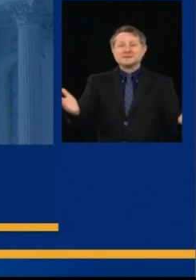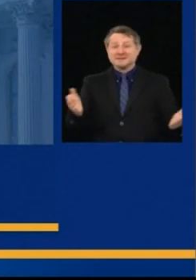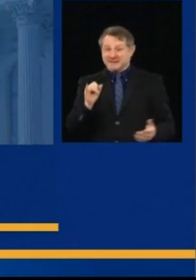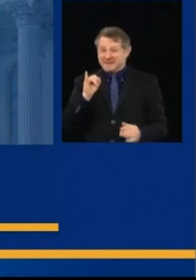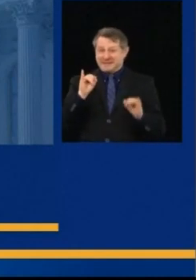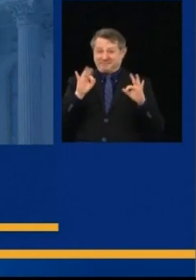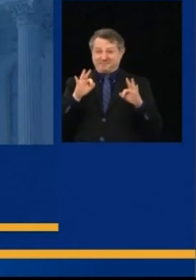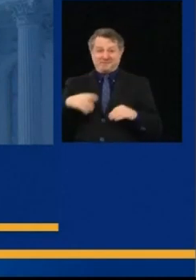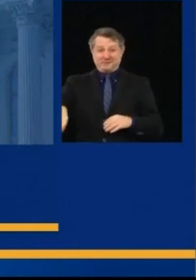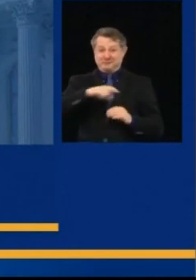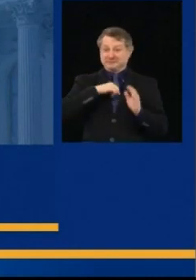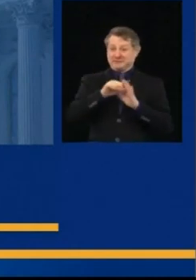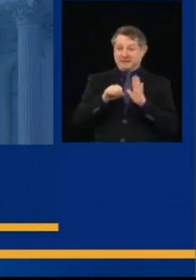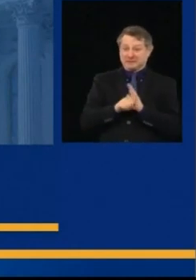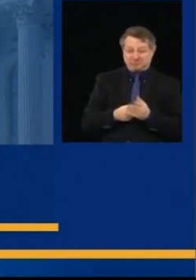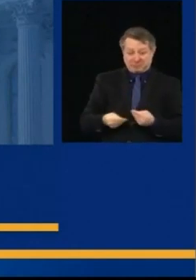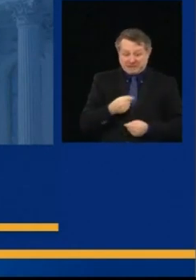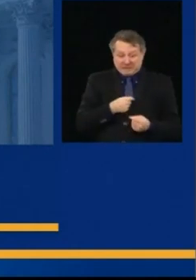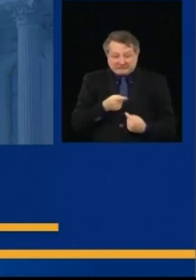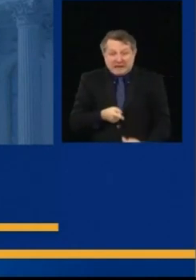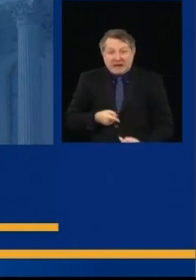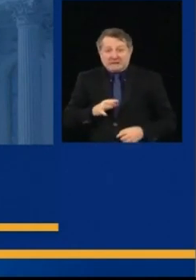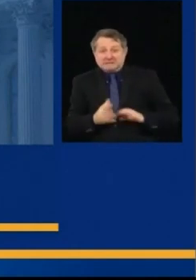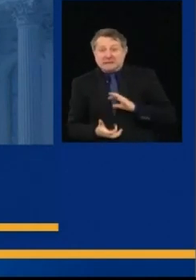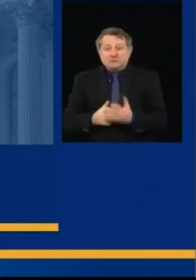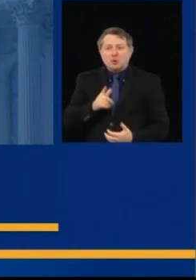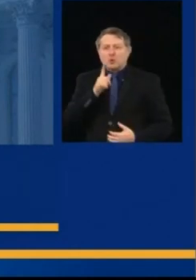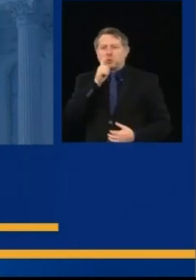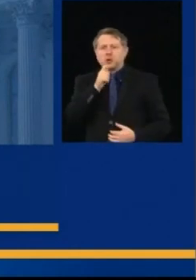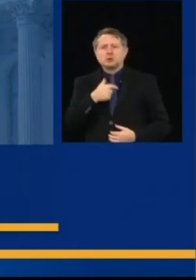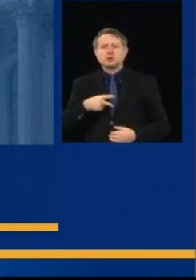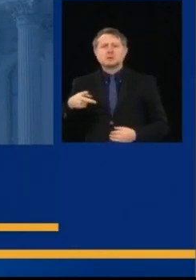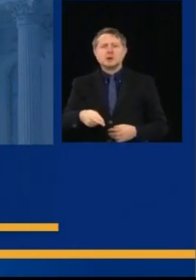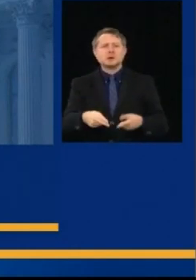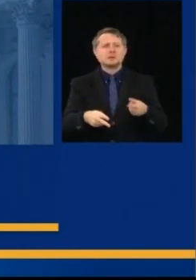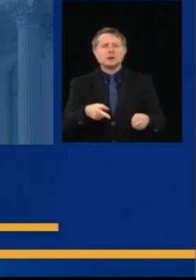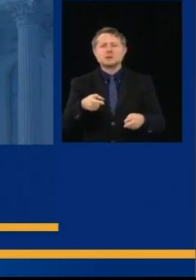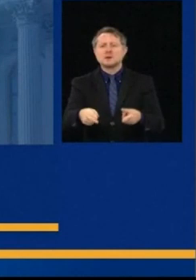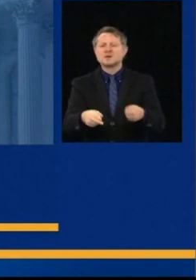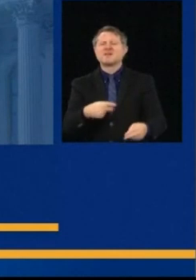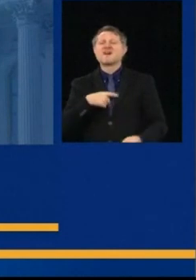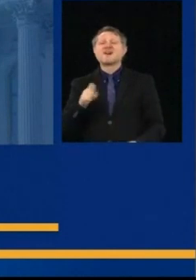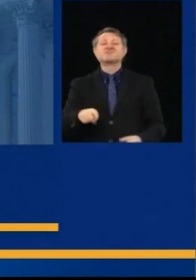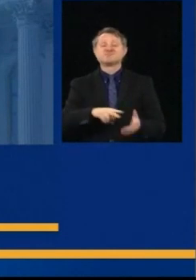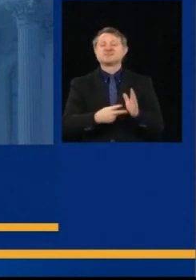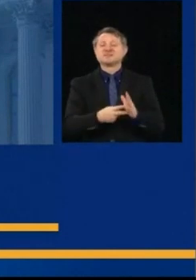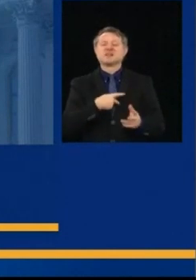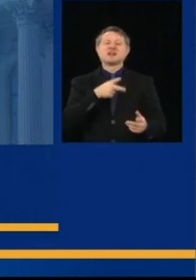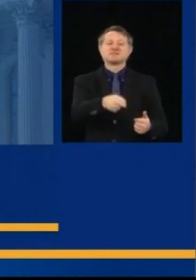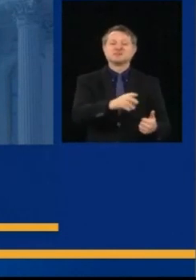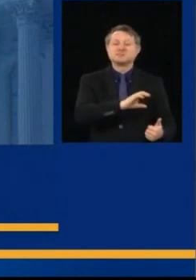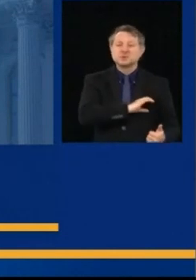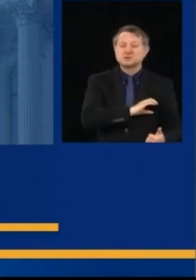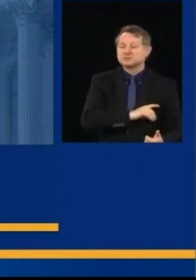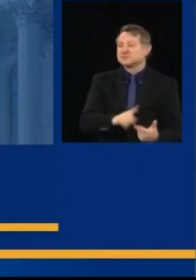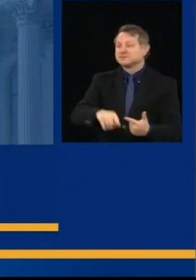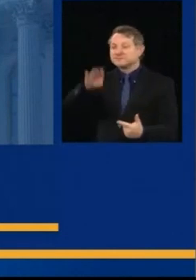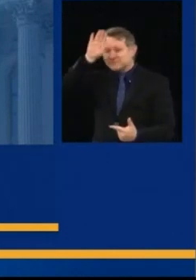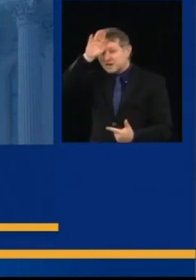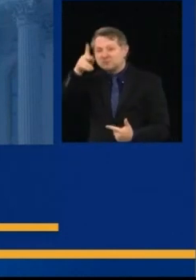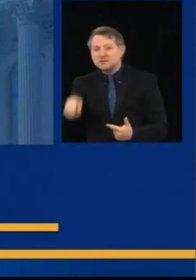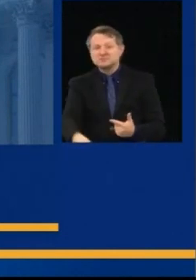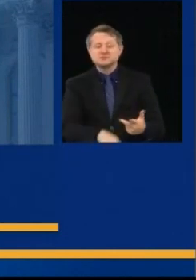work. Who gets cut? Police, firefighters, schools, local governments. The very people who